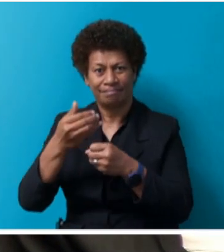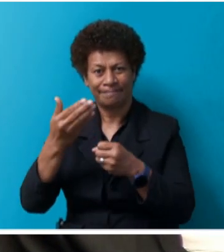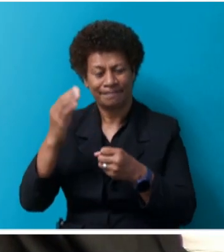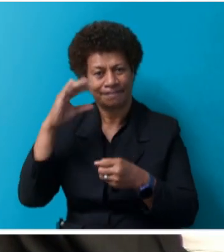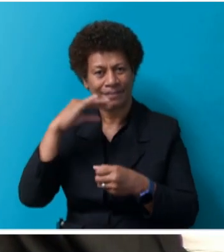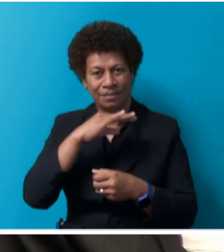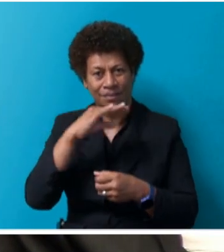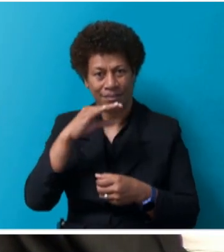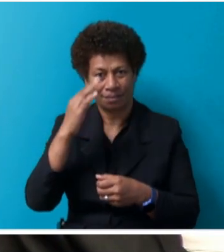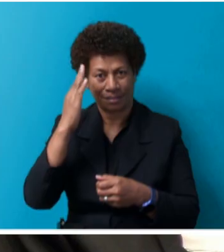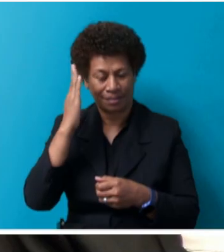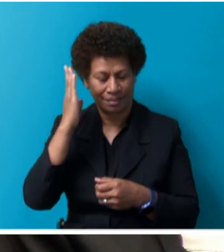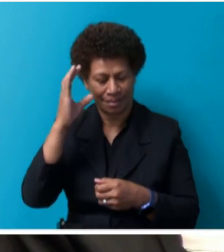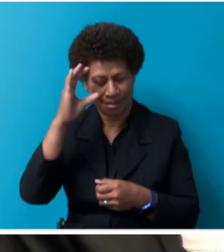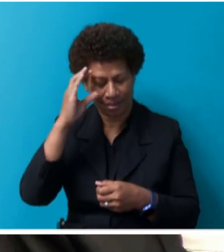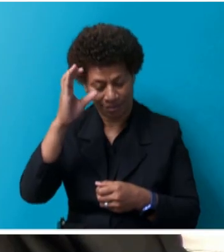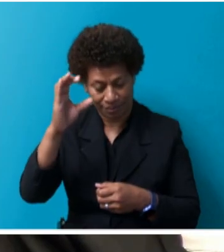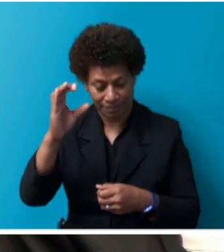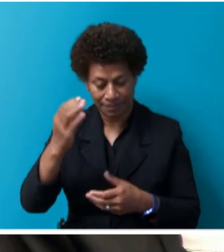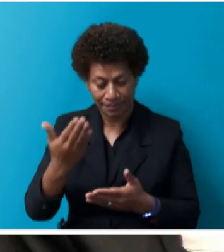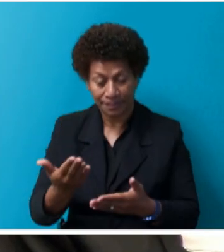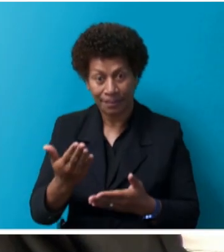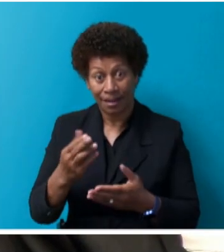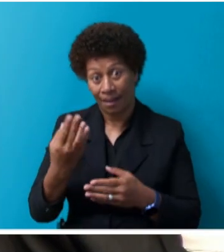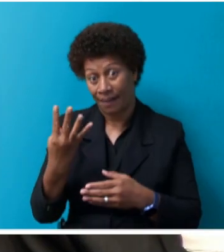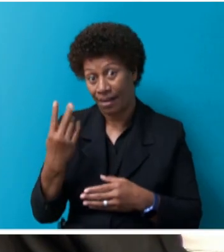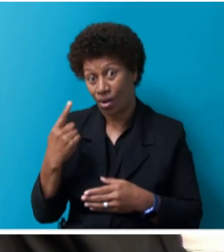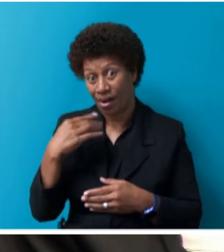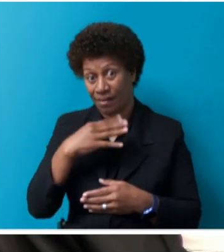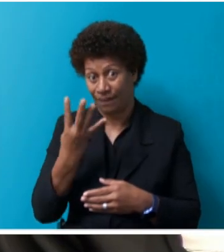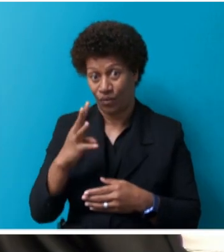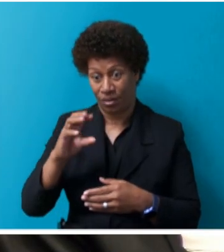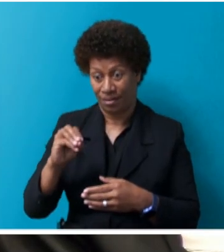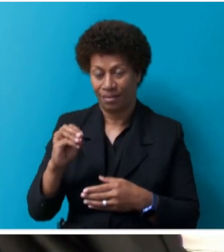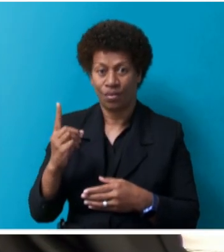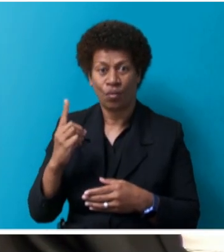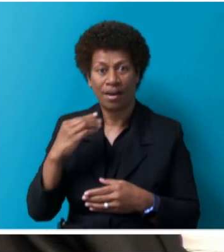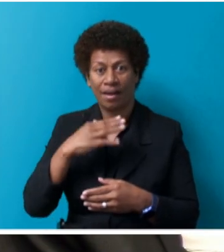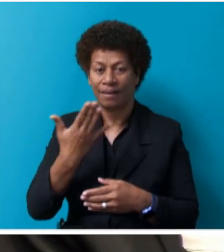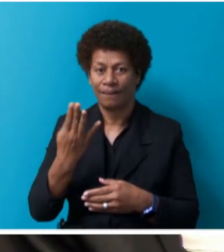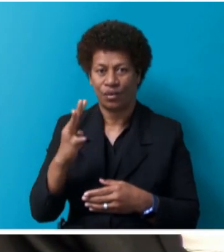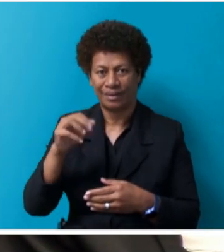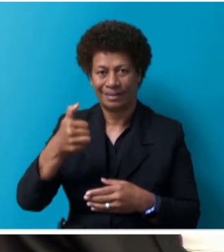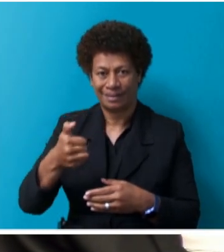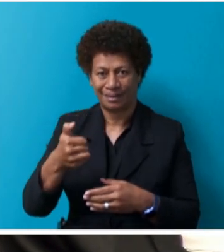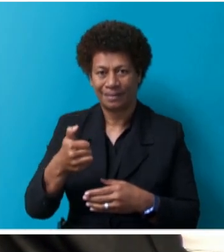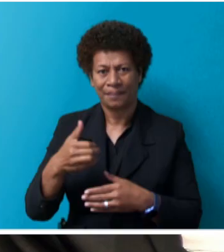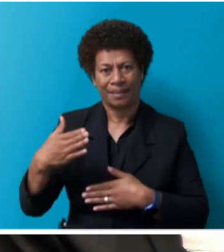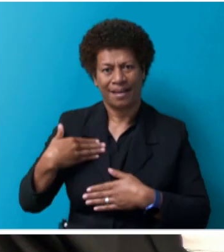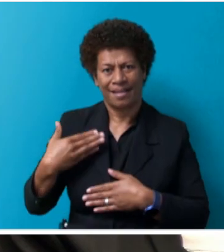in the political empowerment, Fiji ranks 140 out of 146. Health and survival is